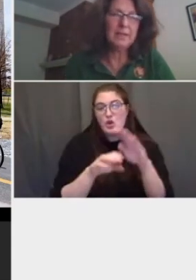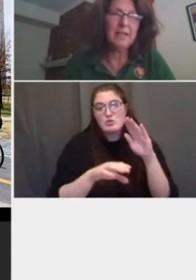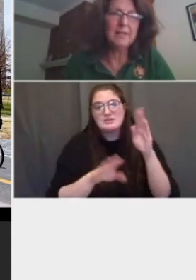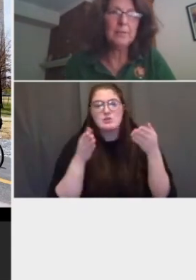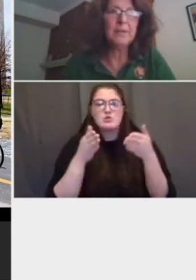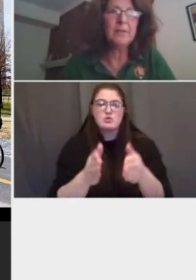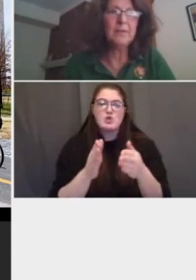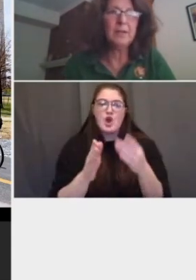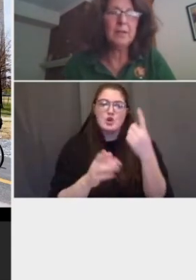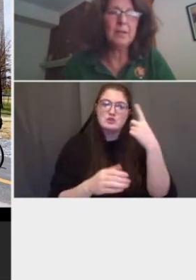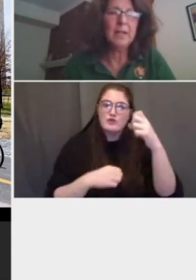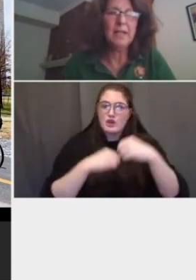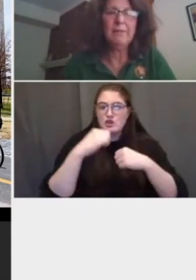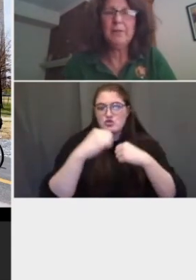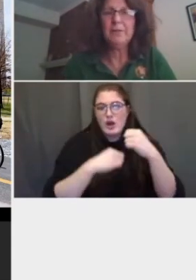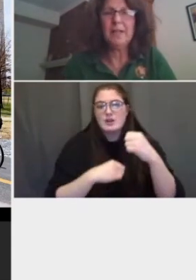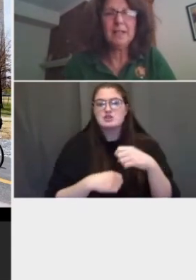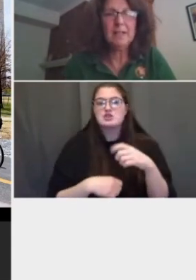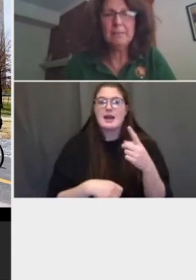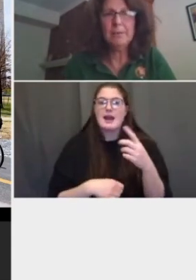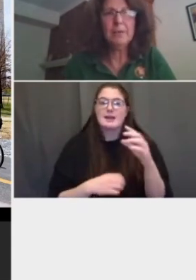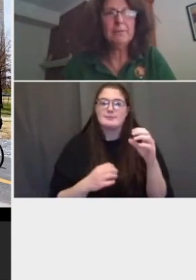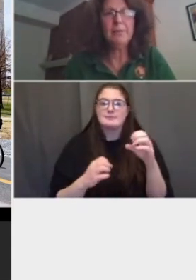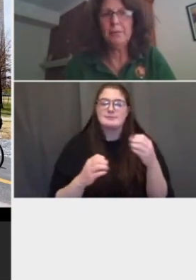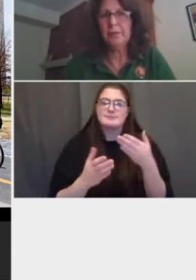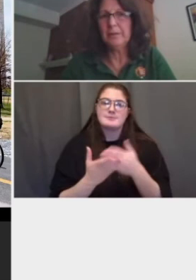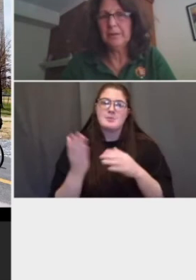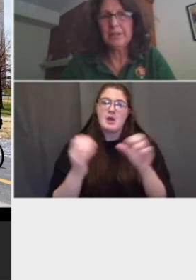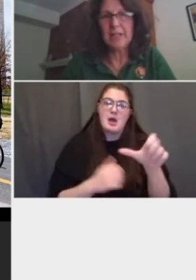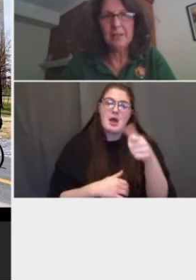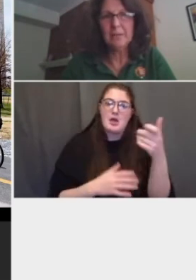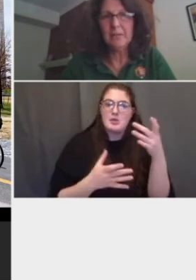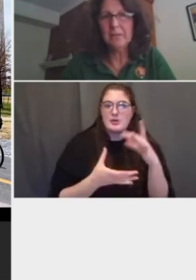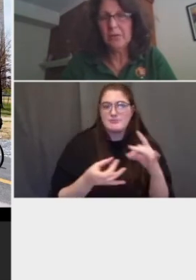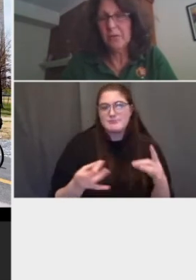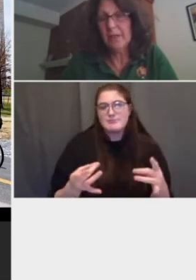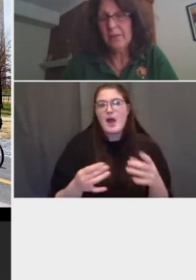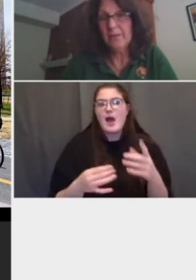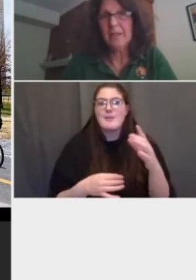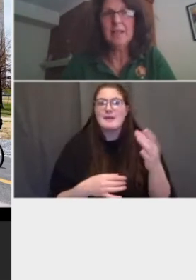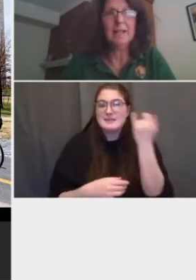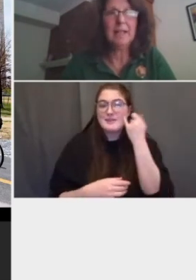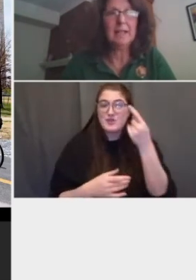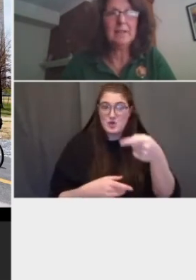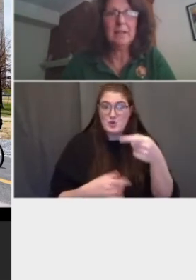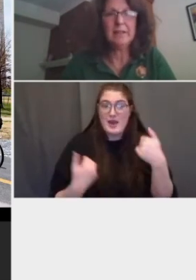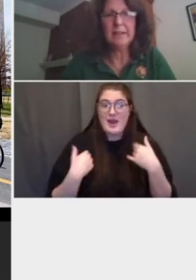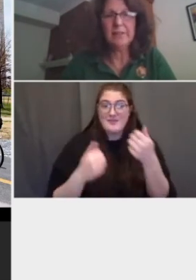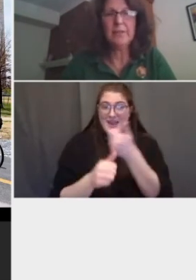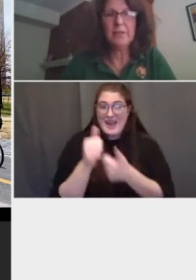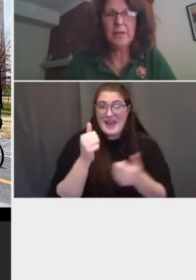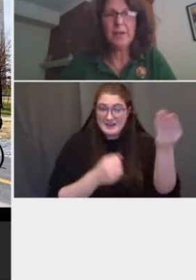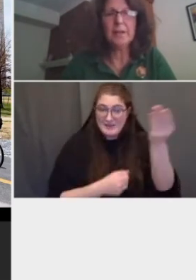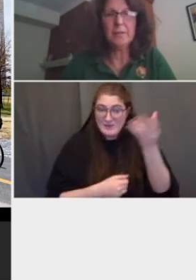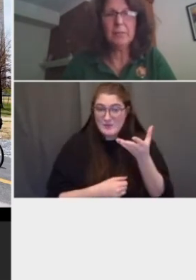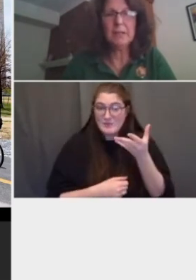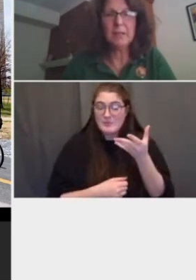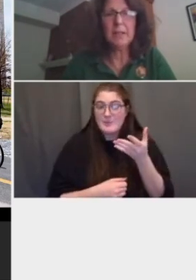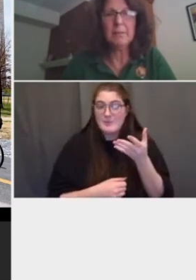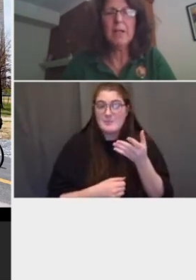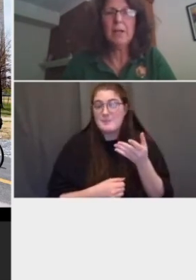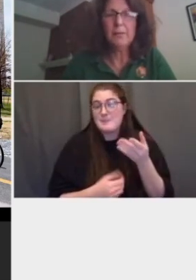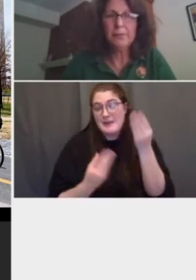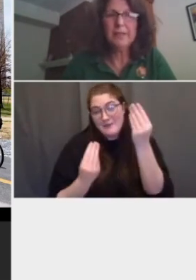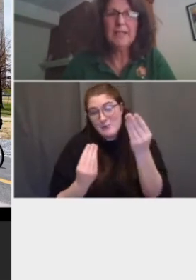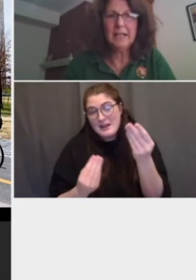of these enhancements. So if you have any input, feel free to reach out to us and let us know your thoughts.